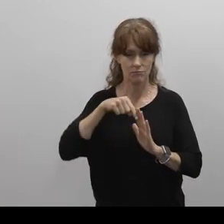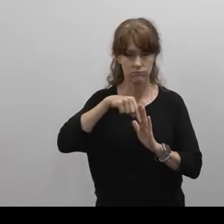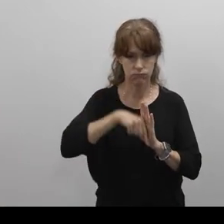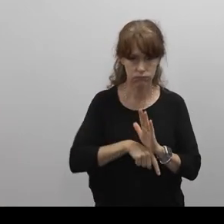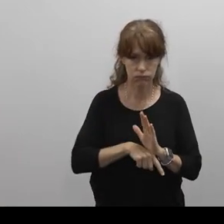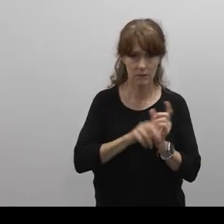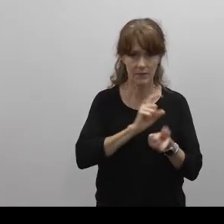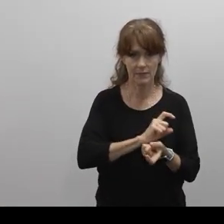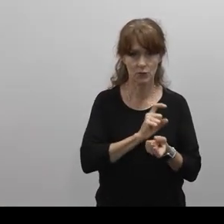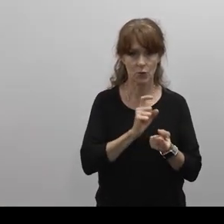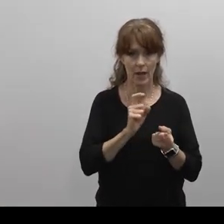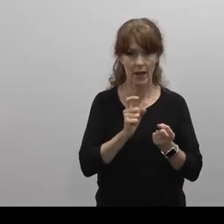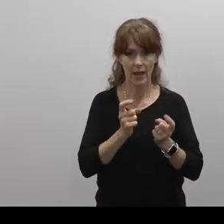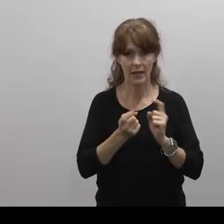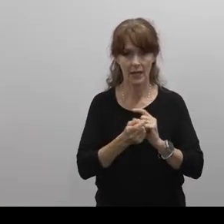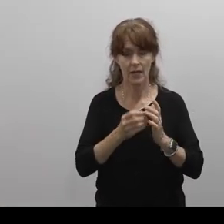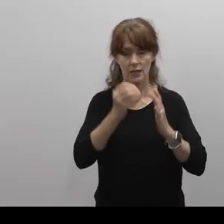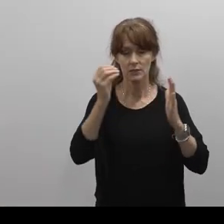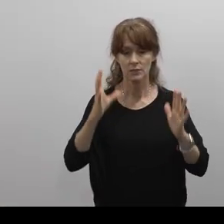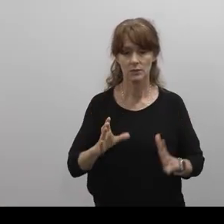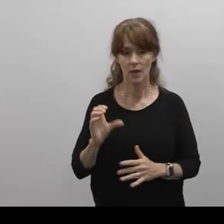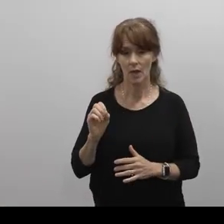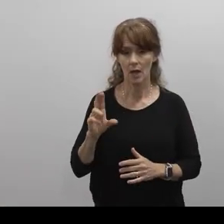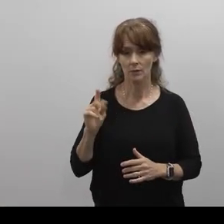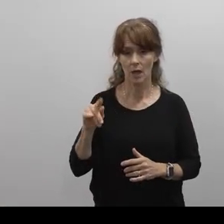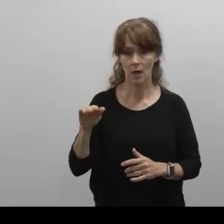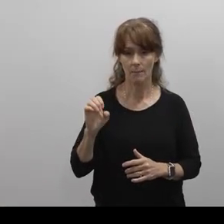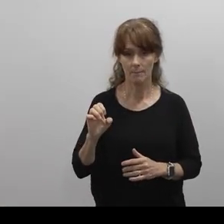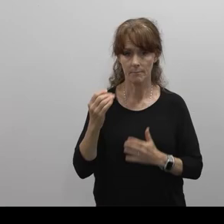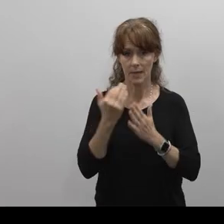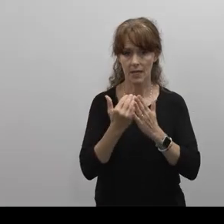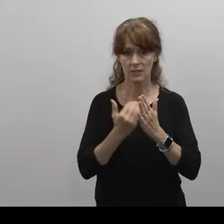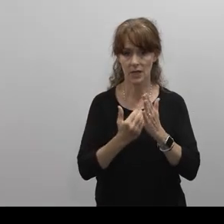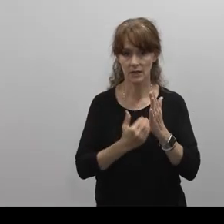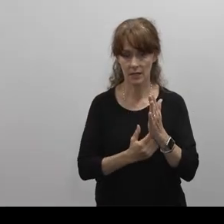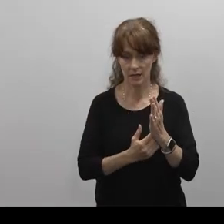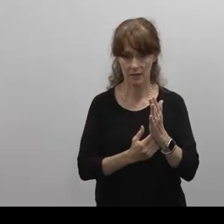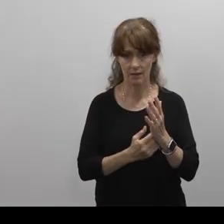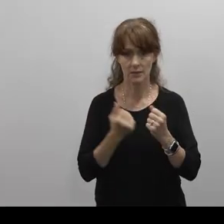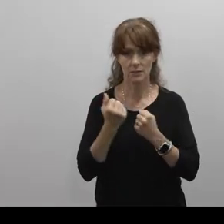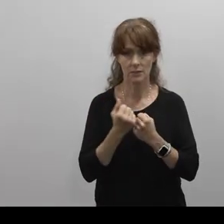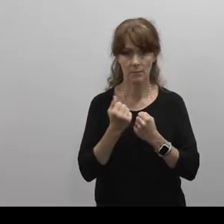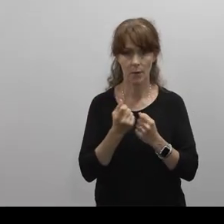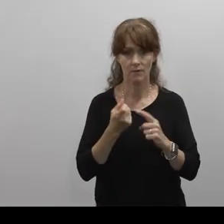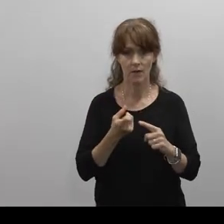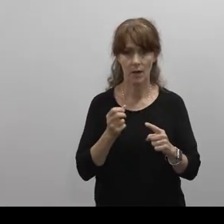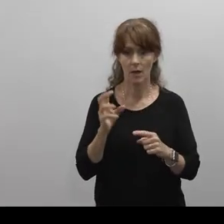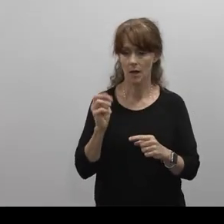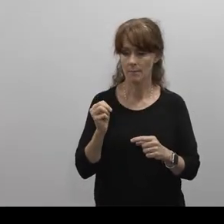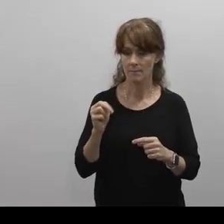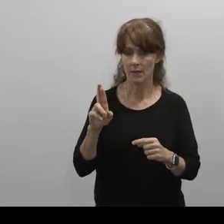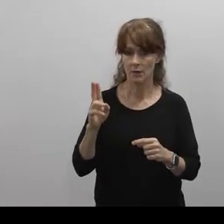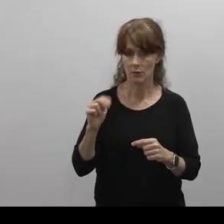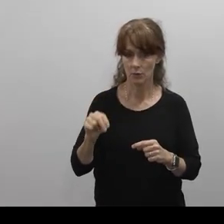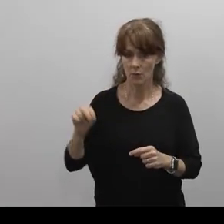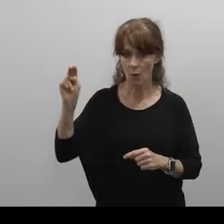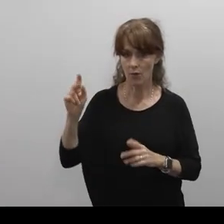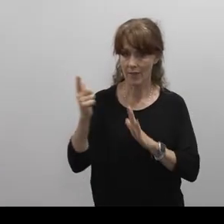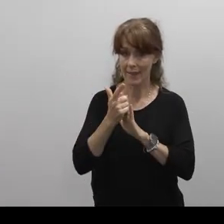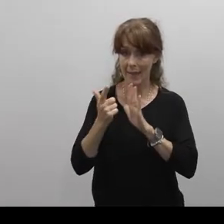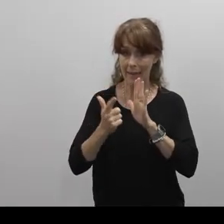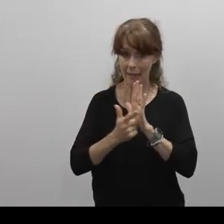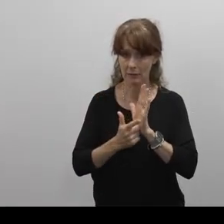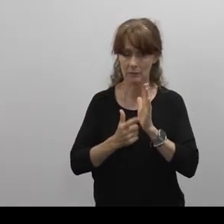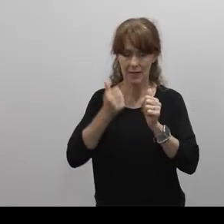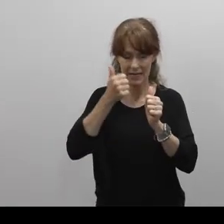this transition for a student outcome-focused agenda. That was with support from Mr. North, from a legal perspective, and going through